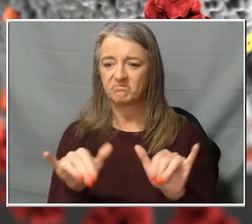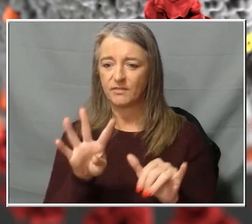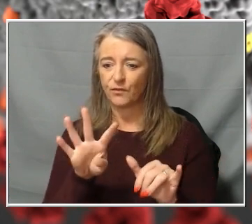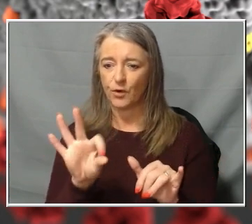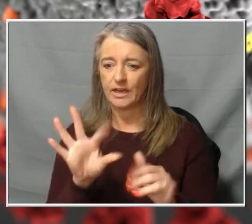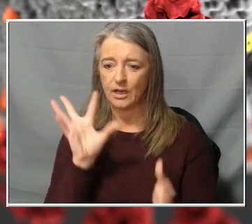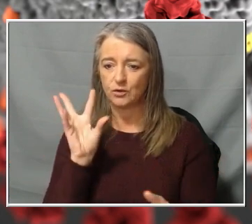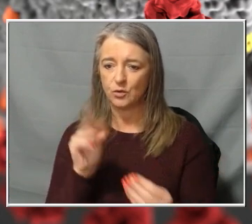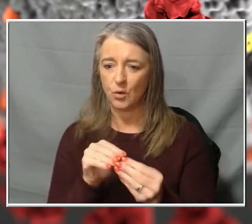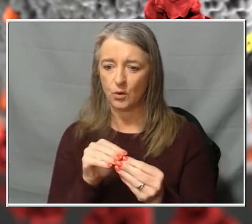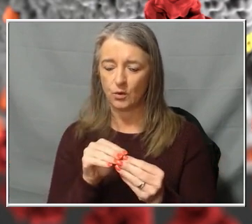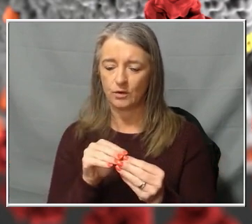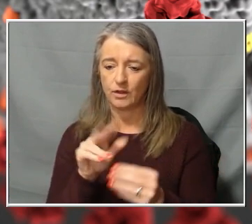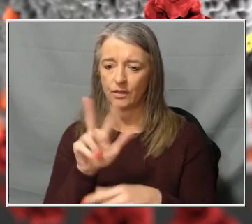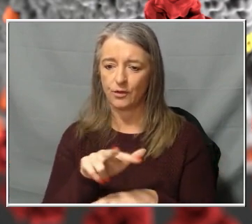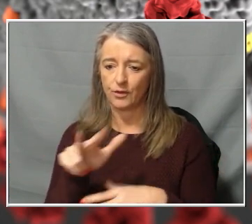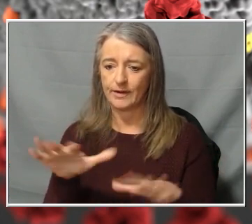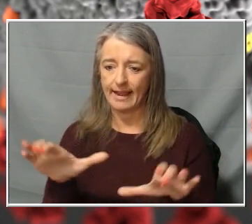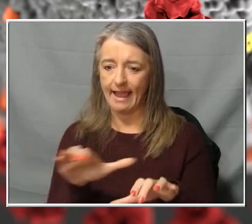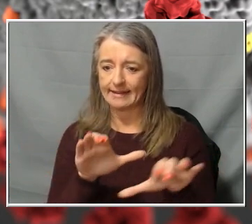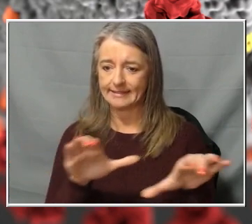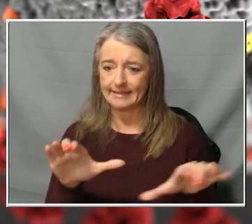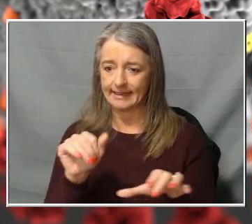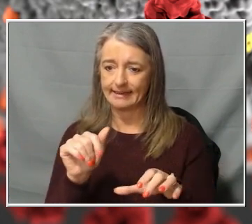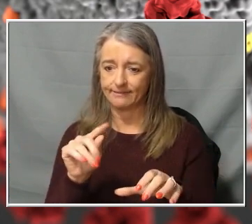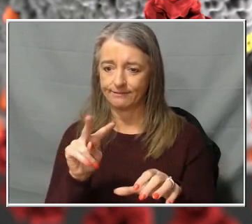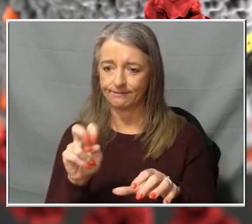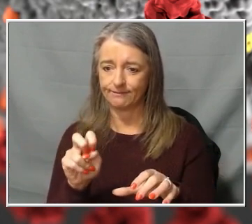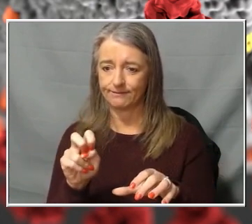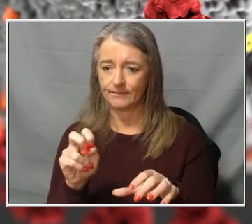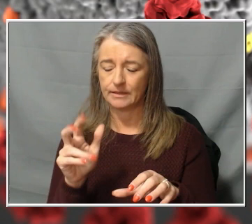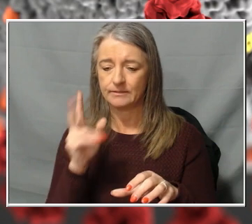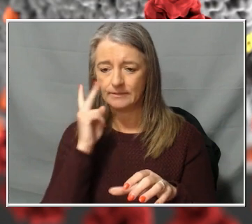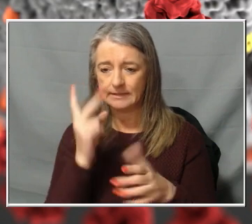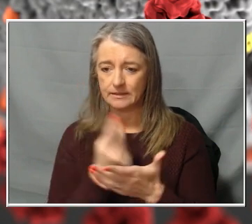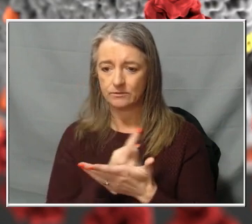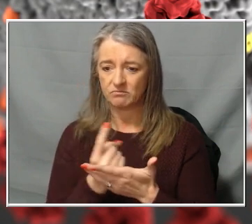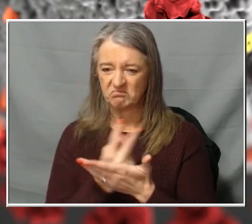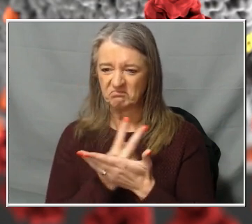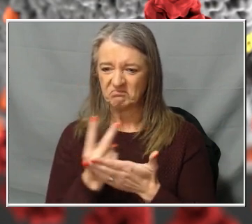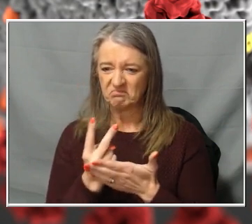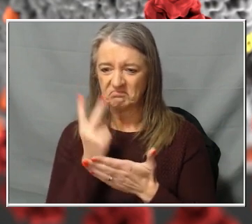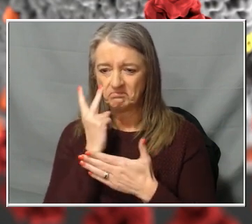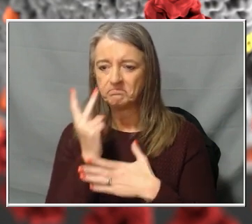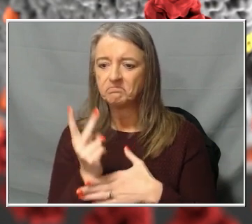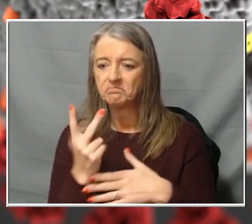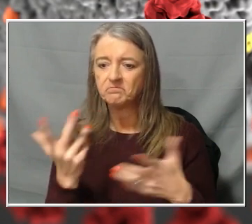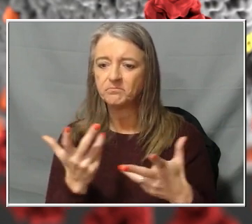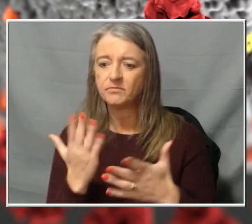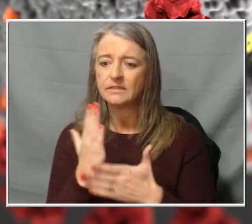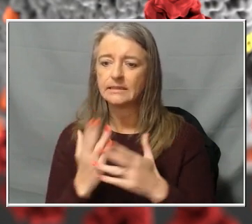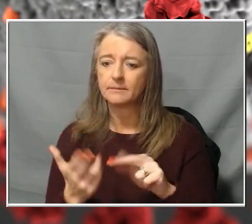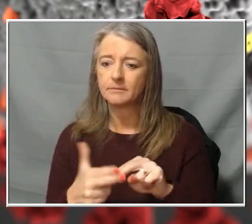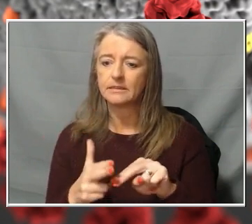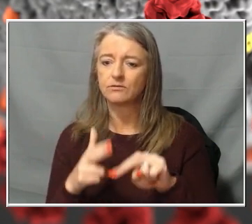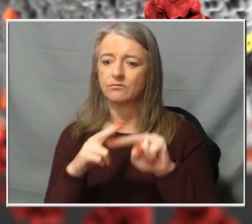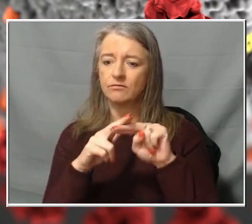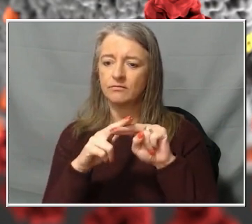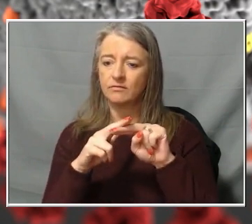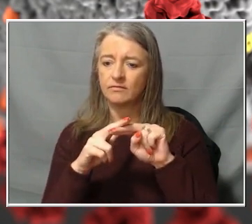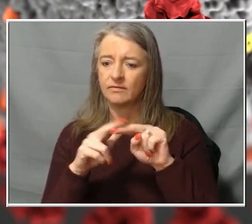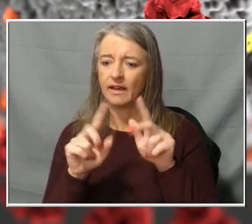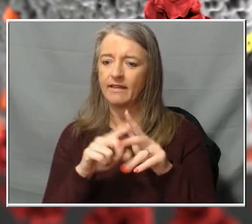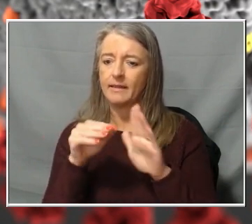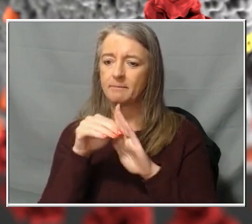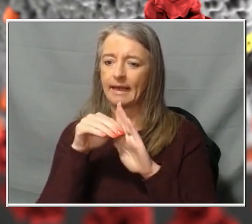total cases, 33 active cases. So what we've seen these past couple weeks is some increases and then kind of back